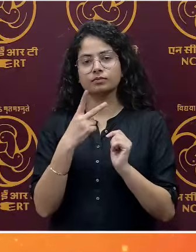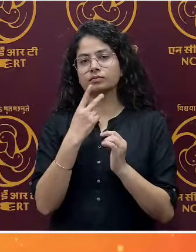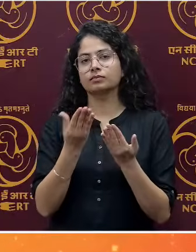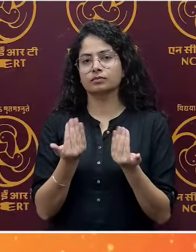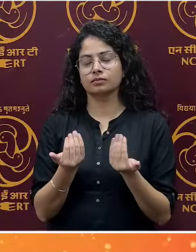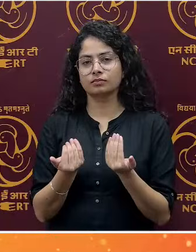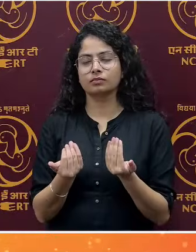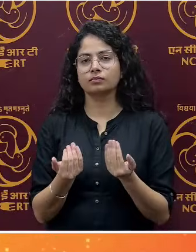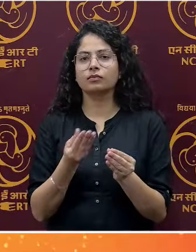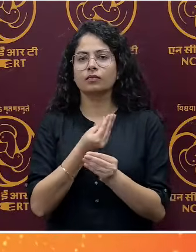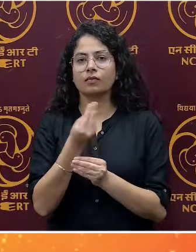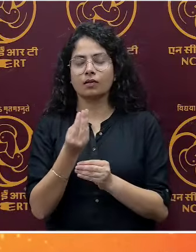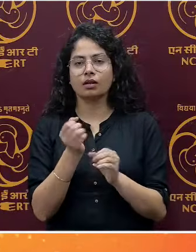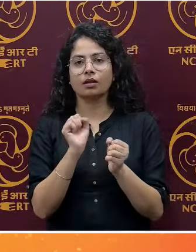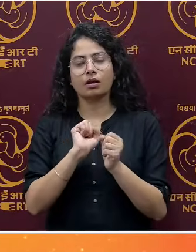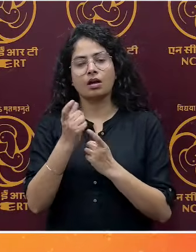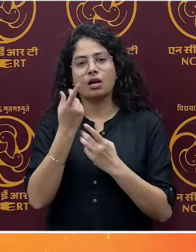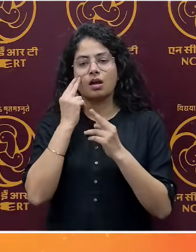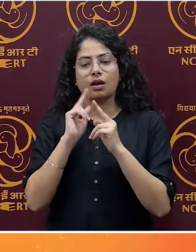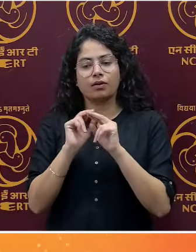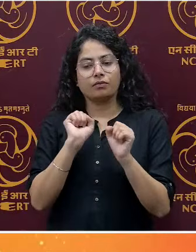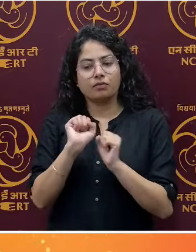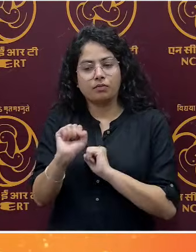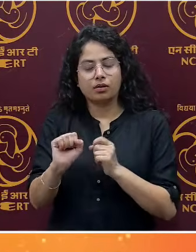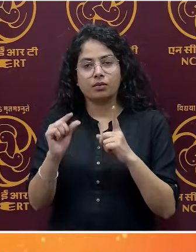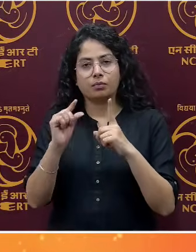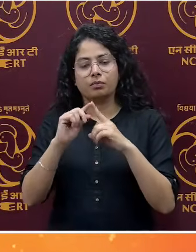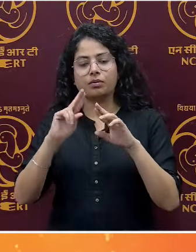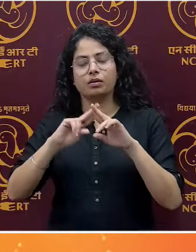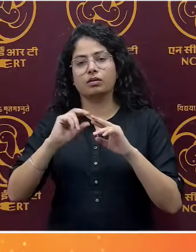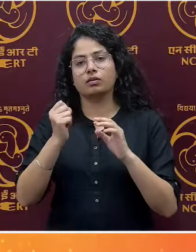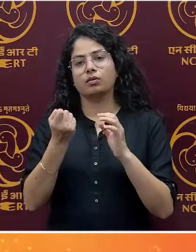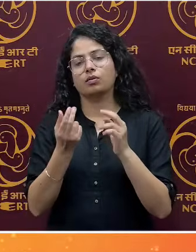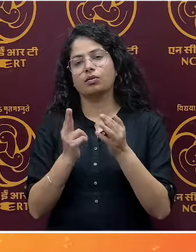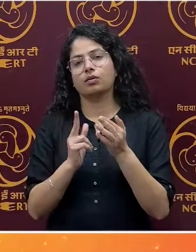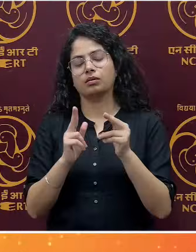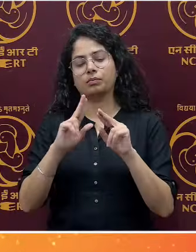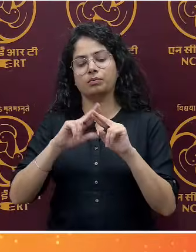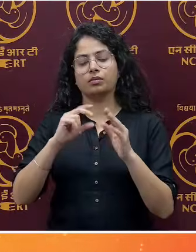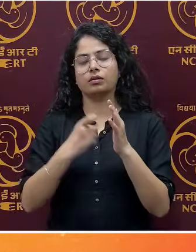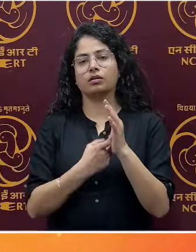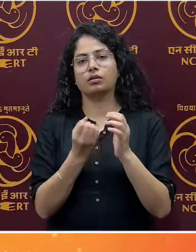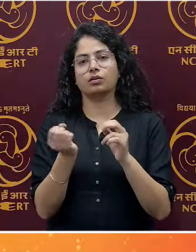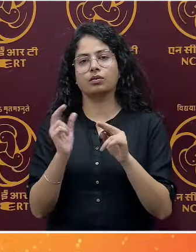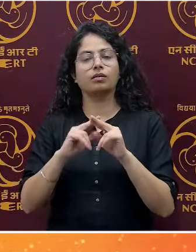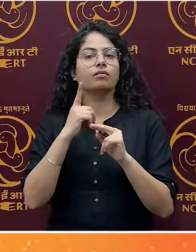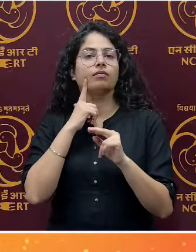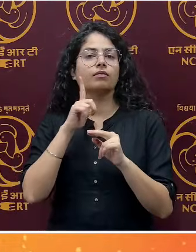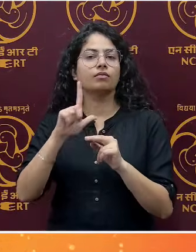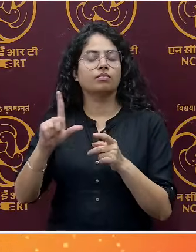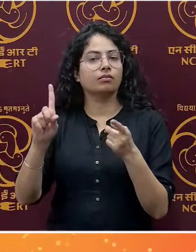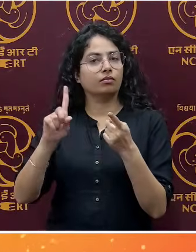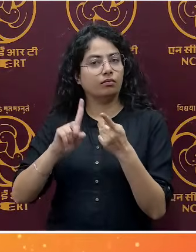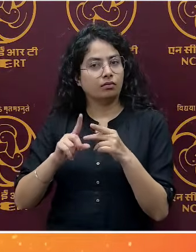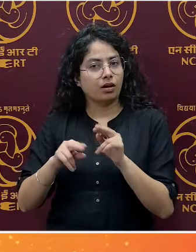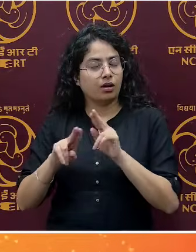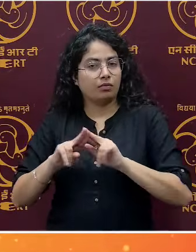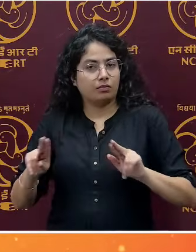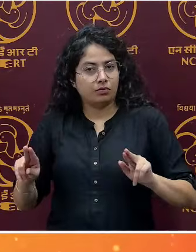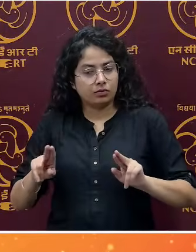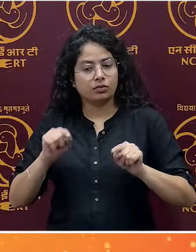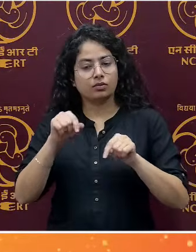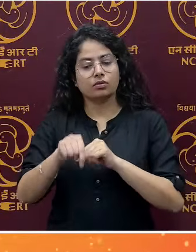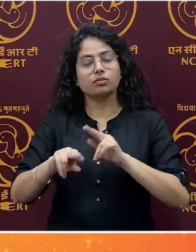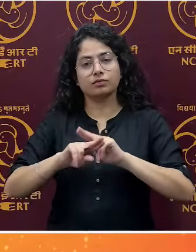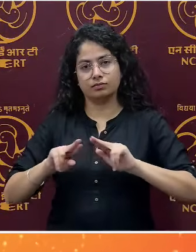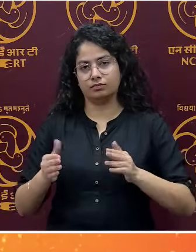Sometimes it tells you to complete your profile if you have not complete your profile. Okay. So that is fine. By following simple steps, you can just do it.